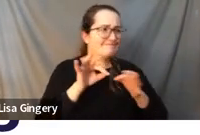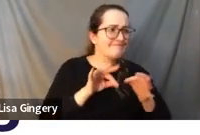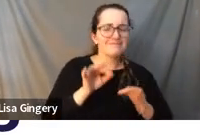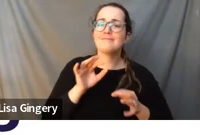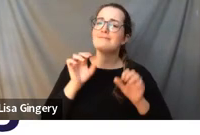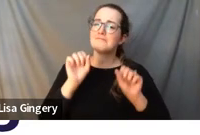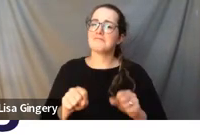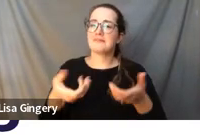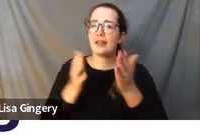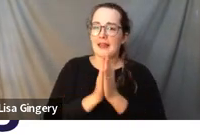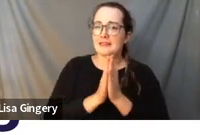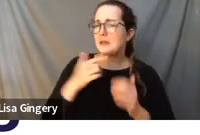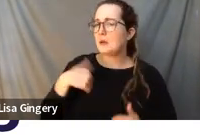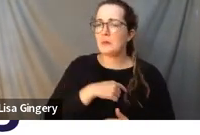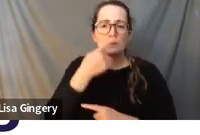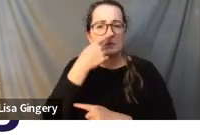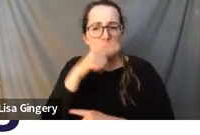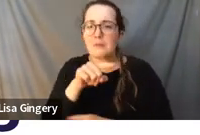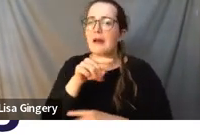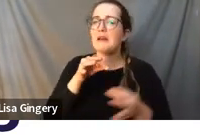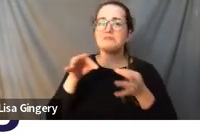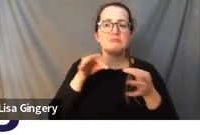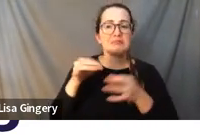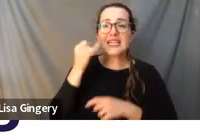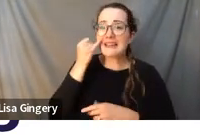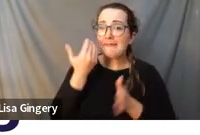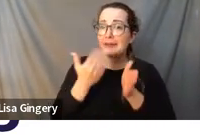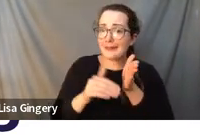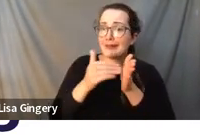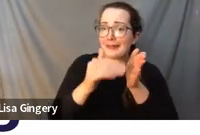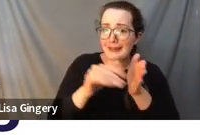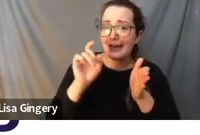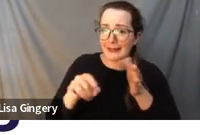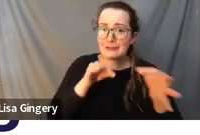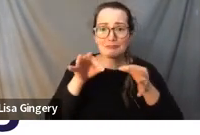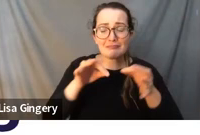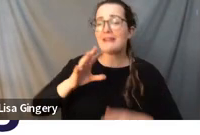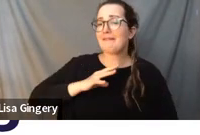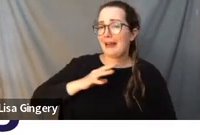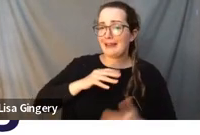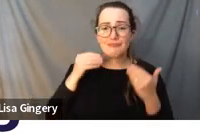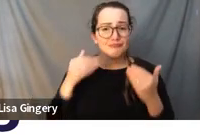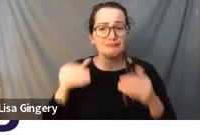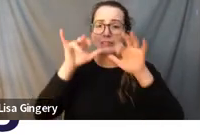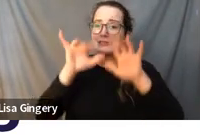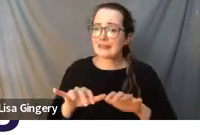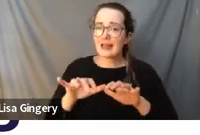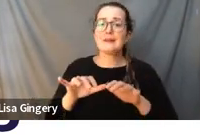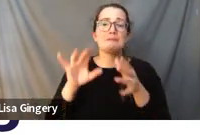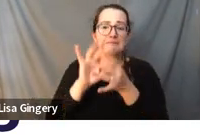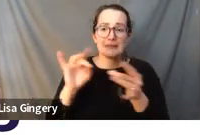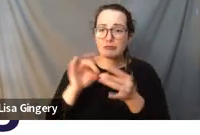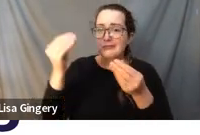and we don't mind going over it a few times if need be, so feel free to just keep typing in the chat and keeping that conversation